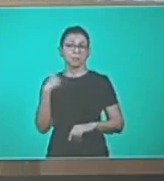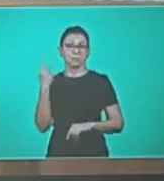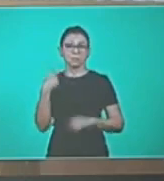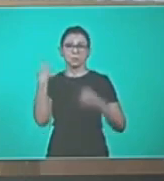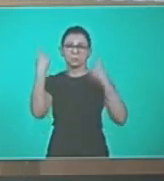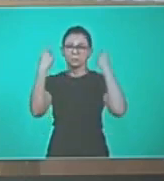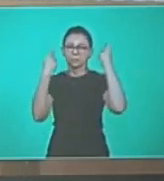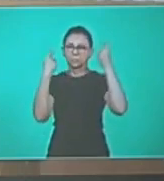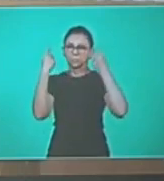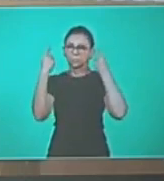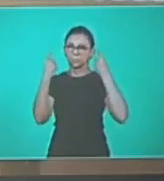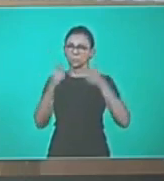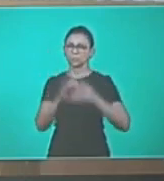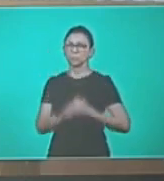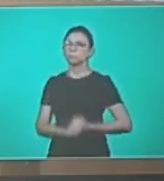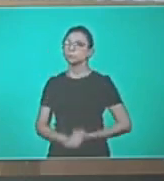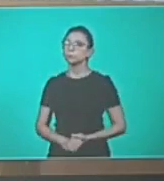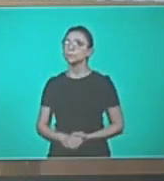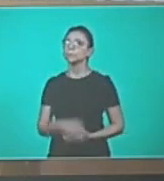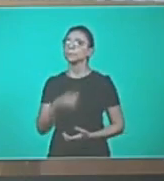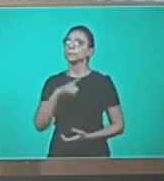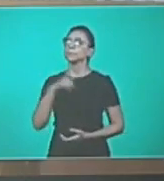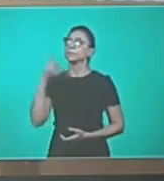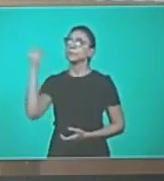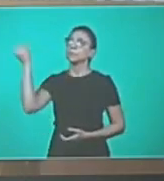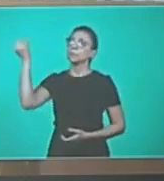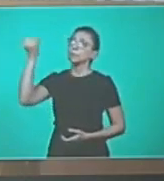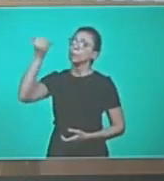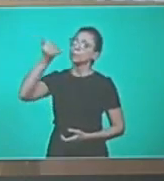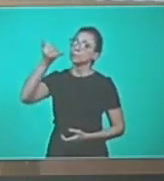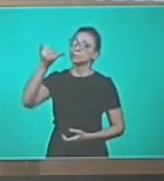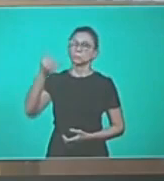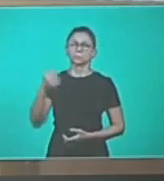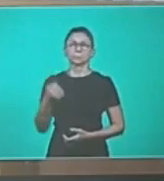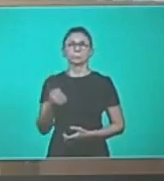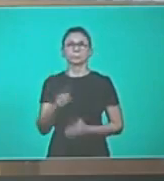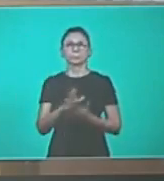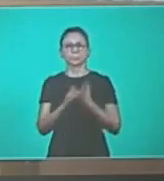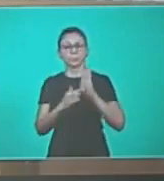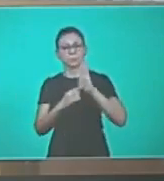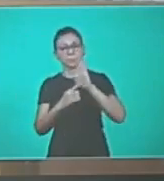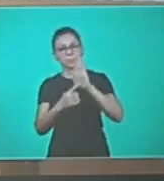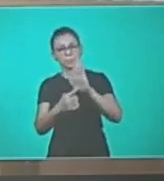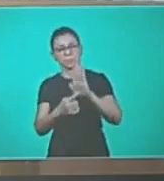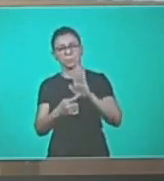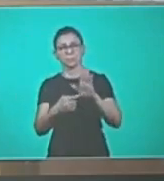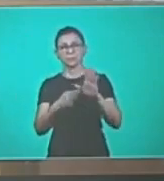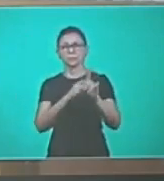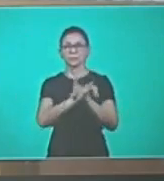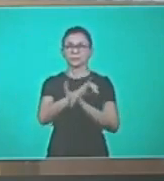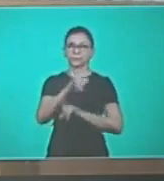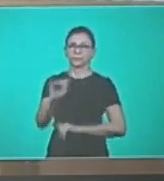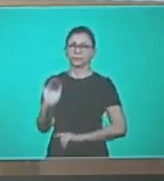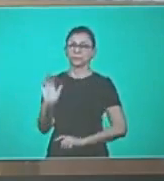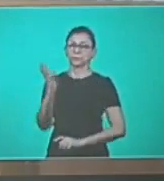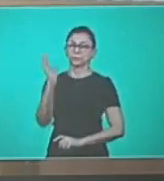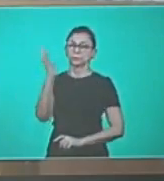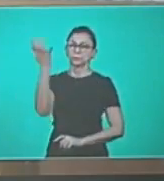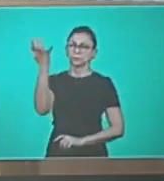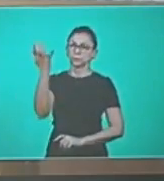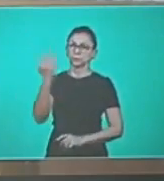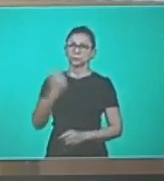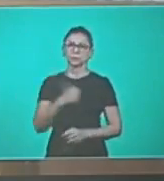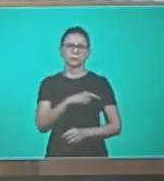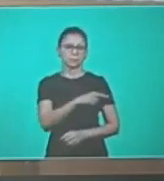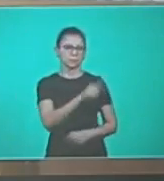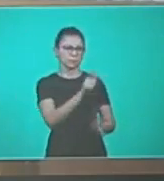our concern is about the signs and the prophecies and the Bible, the questions